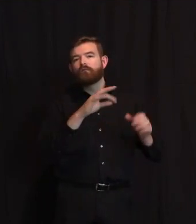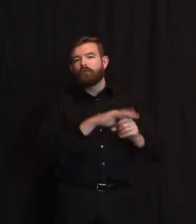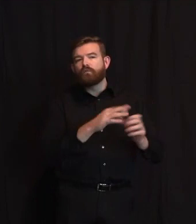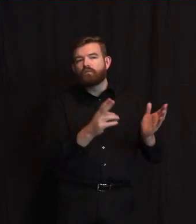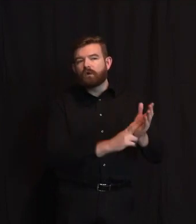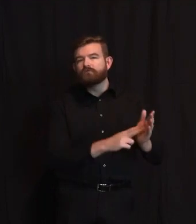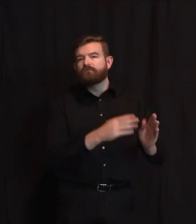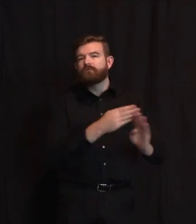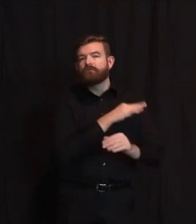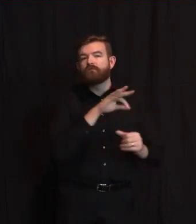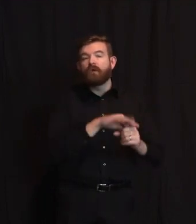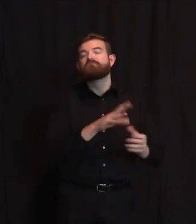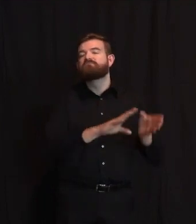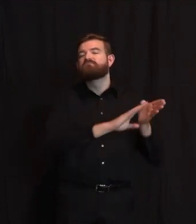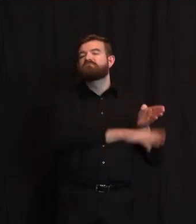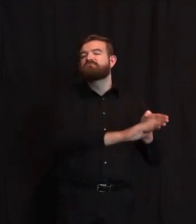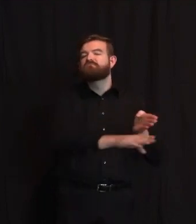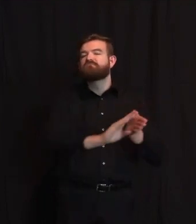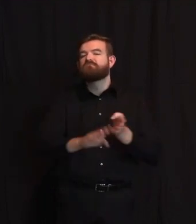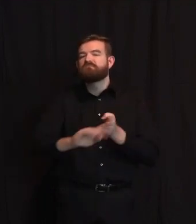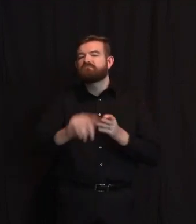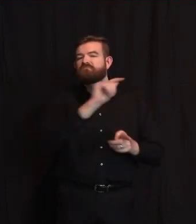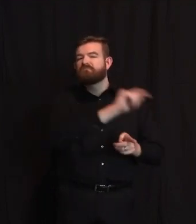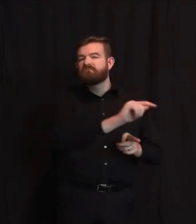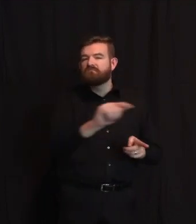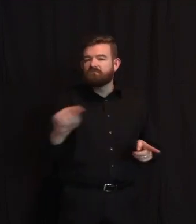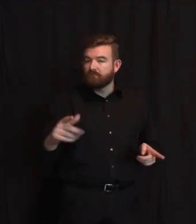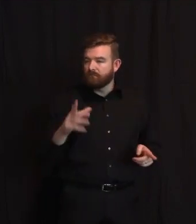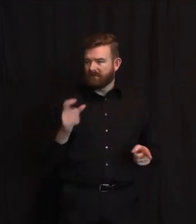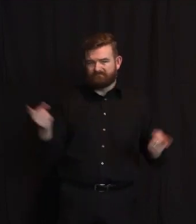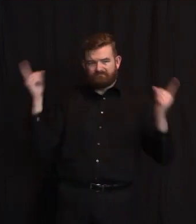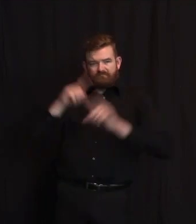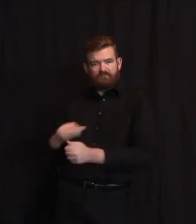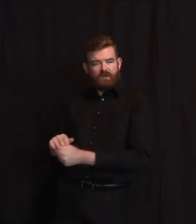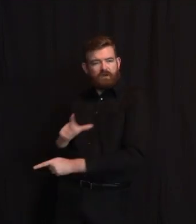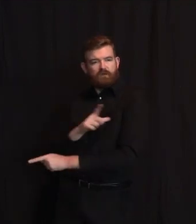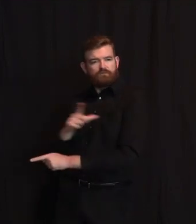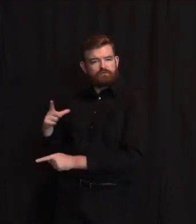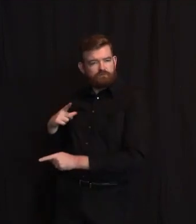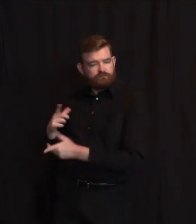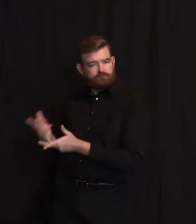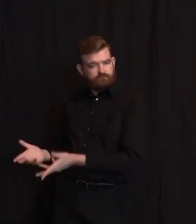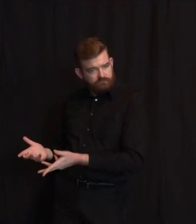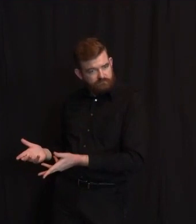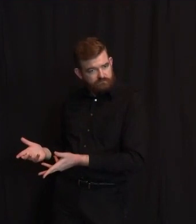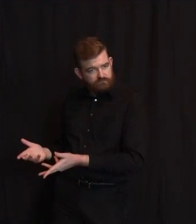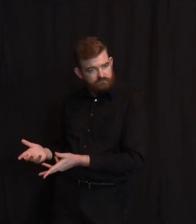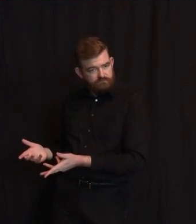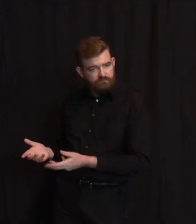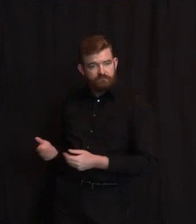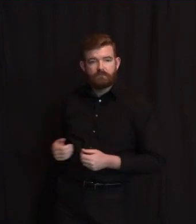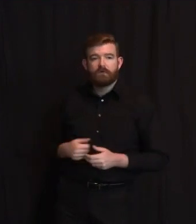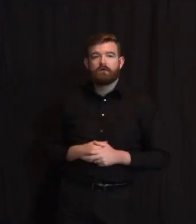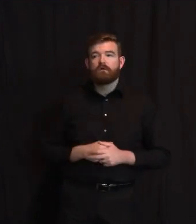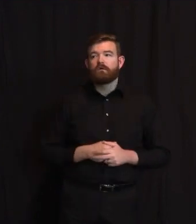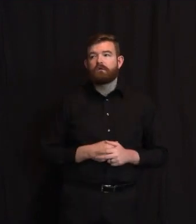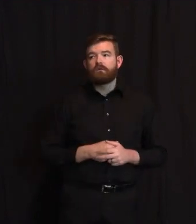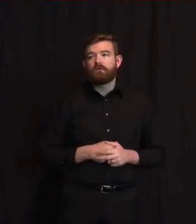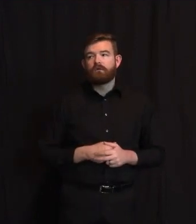I'll take a few, and then either of you all can chime in, particularly Pat on Trenton. Judy, I'll leave